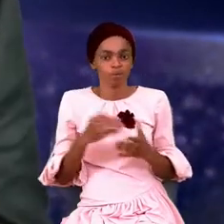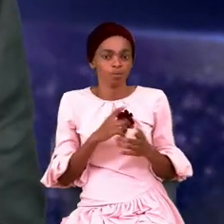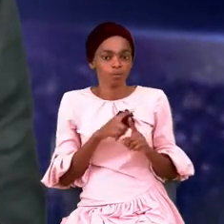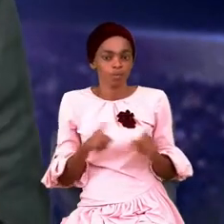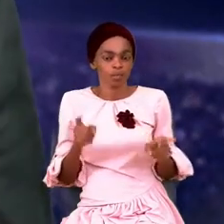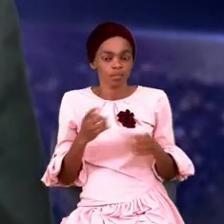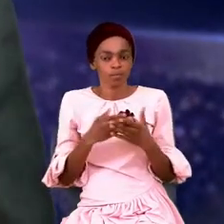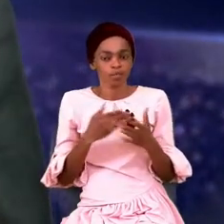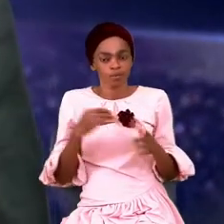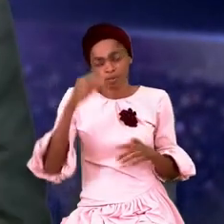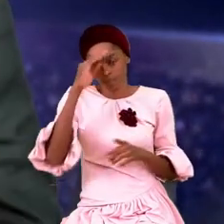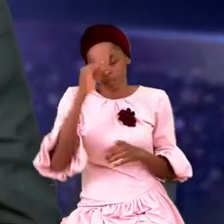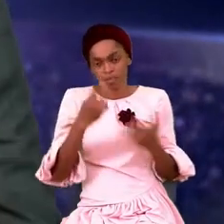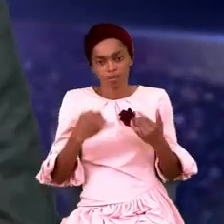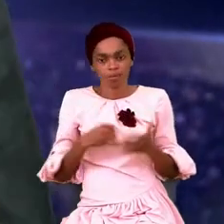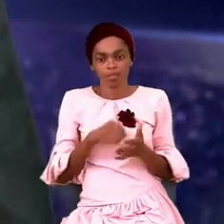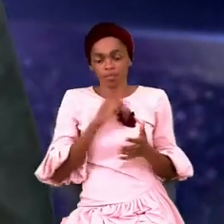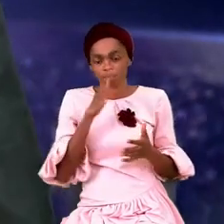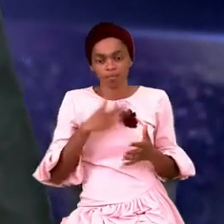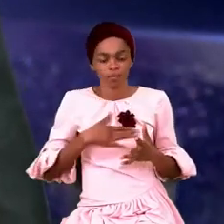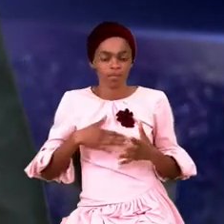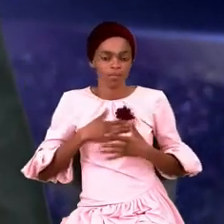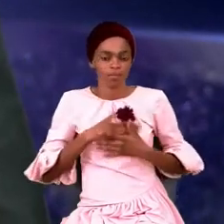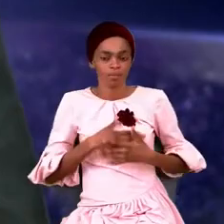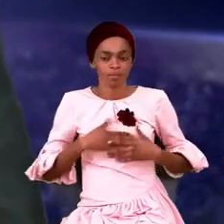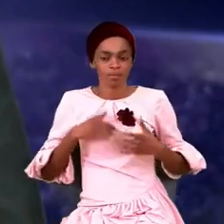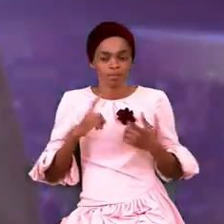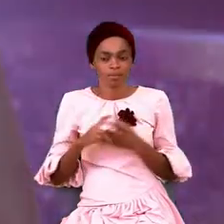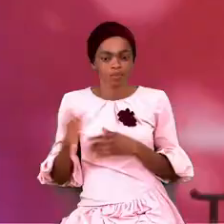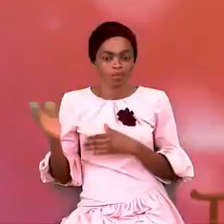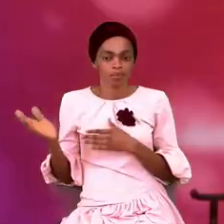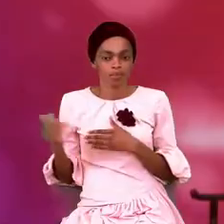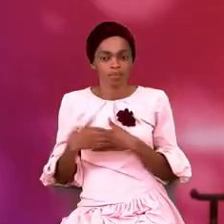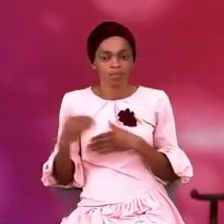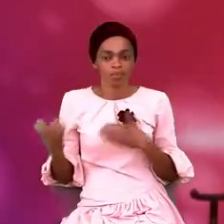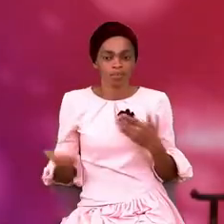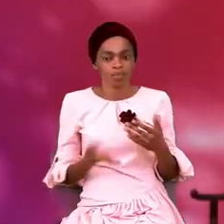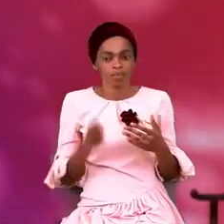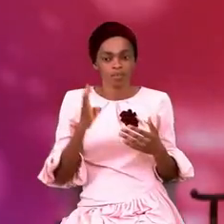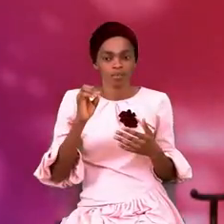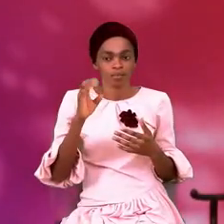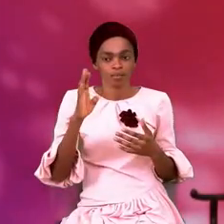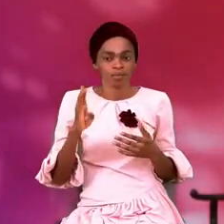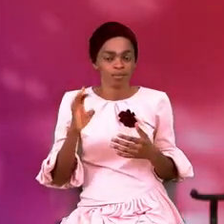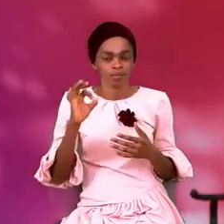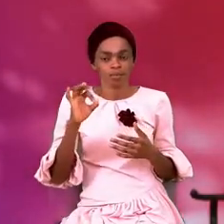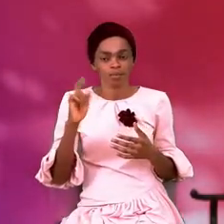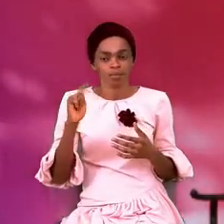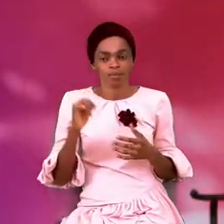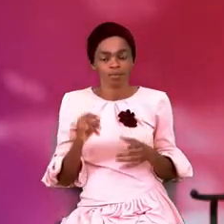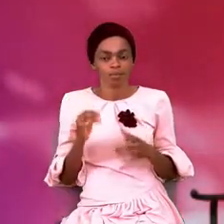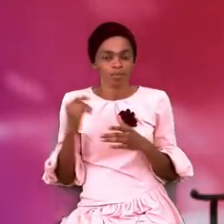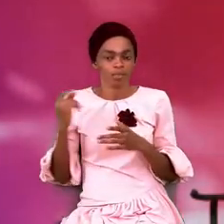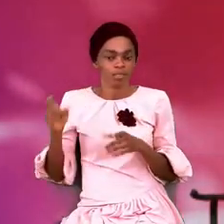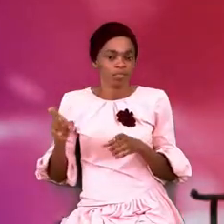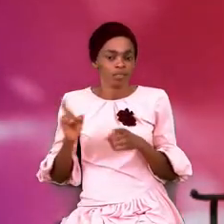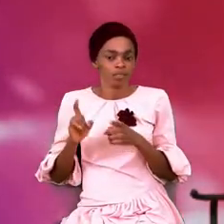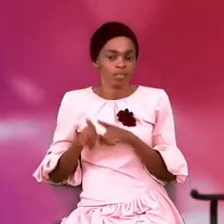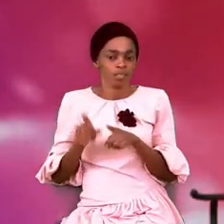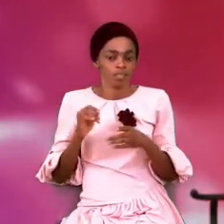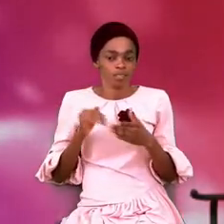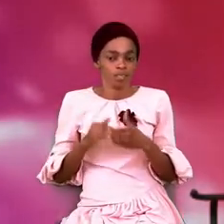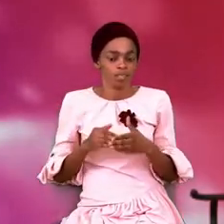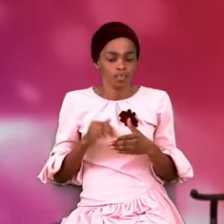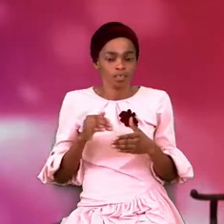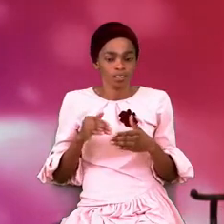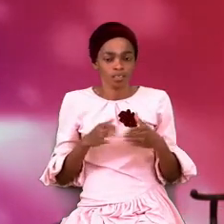as we prepare our hearts to receive from the Lord. God bless you. Greetings, friends, and welcome to Sunday night of